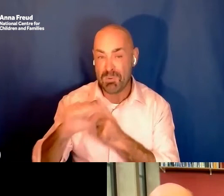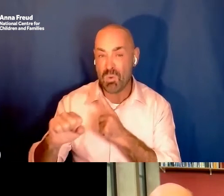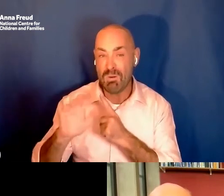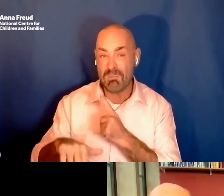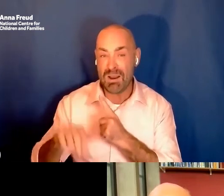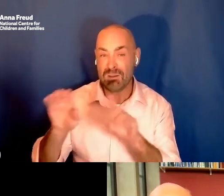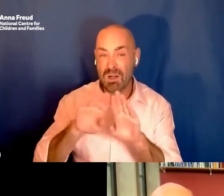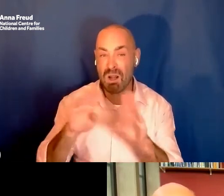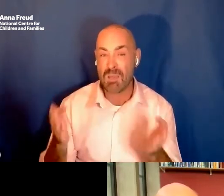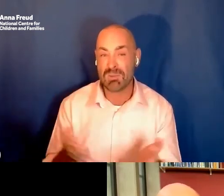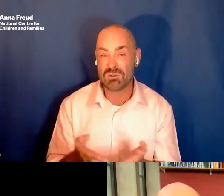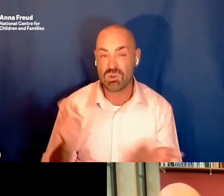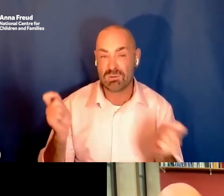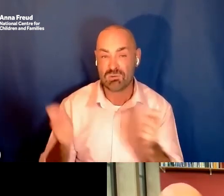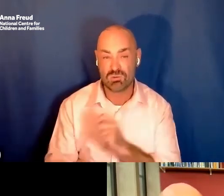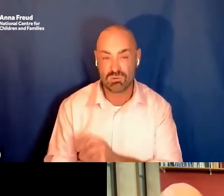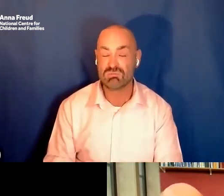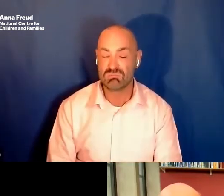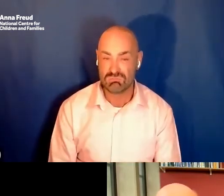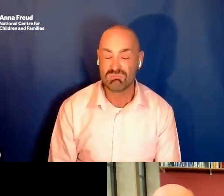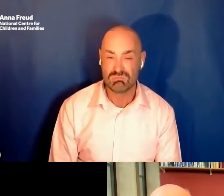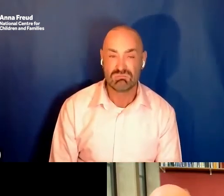change.